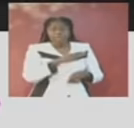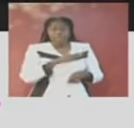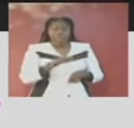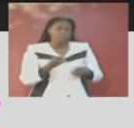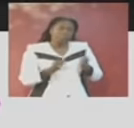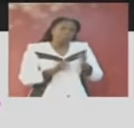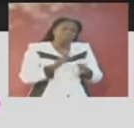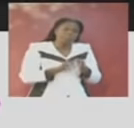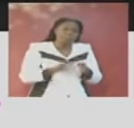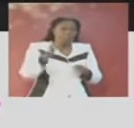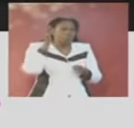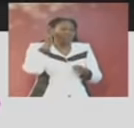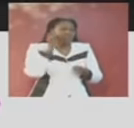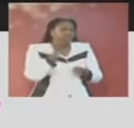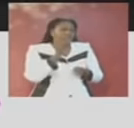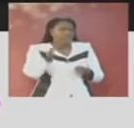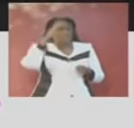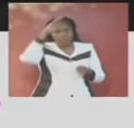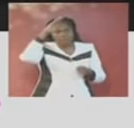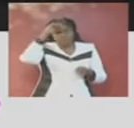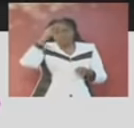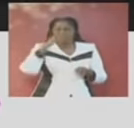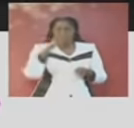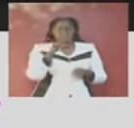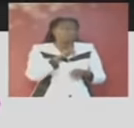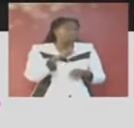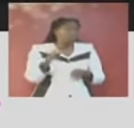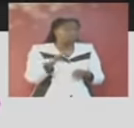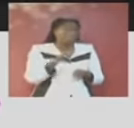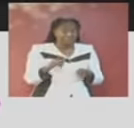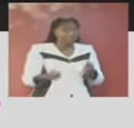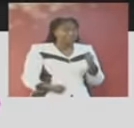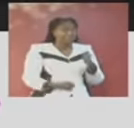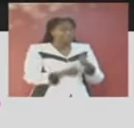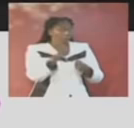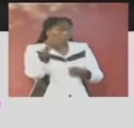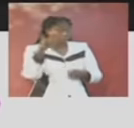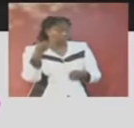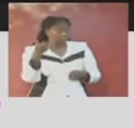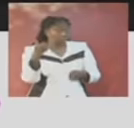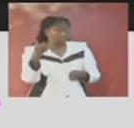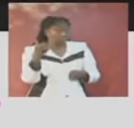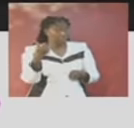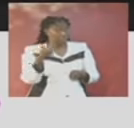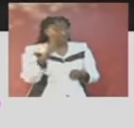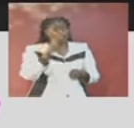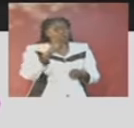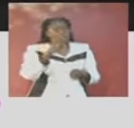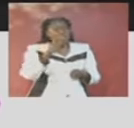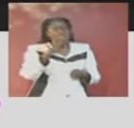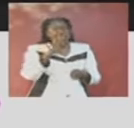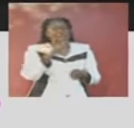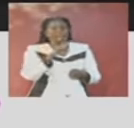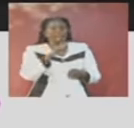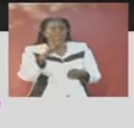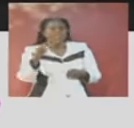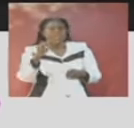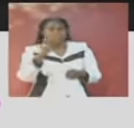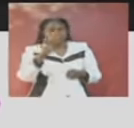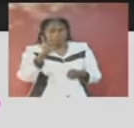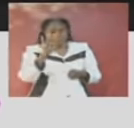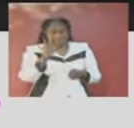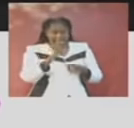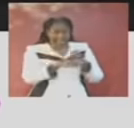cases remains fairly consistent. The majority of cases being in that 25 to 49 age